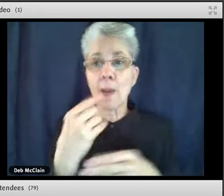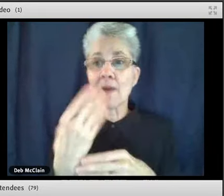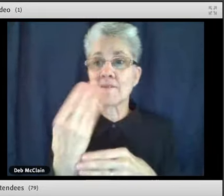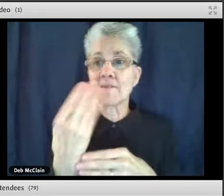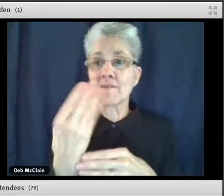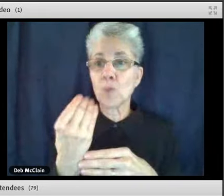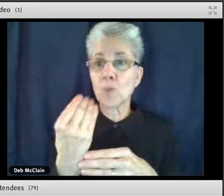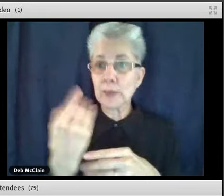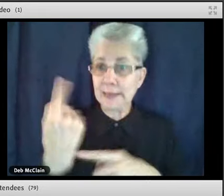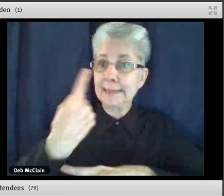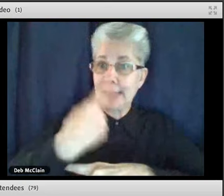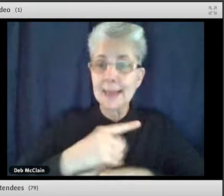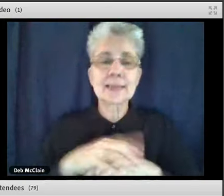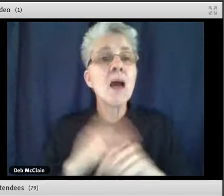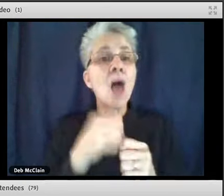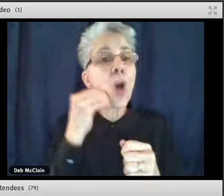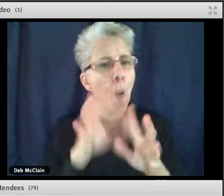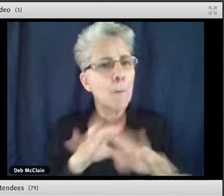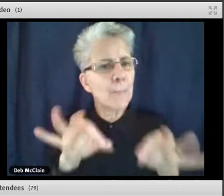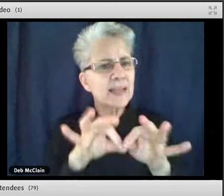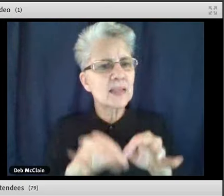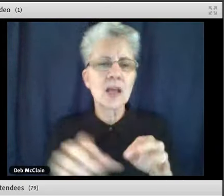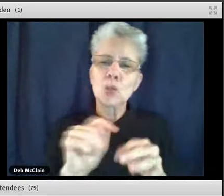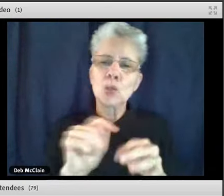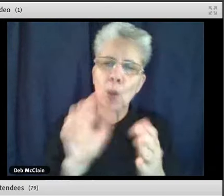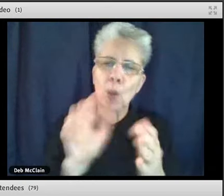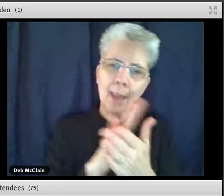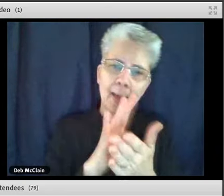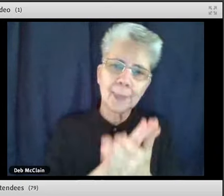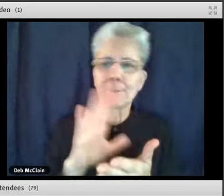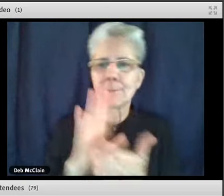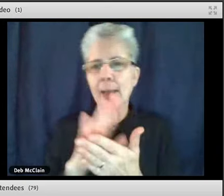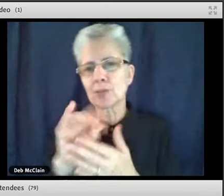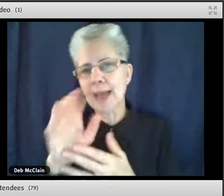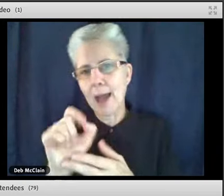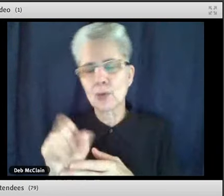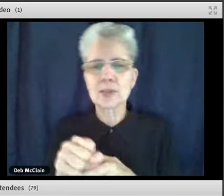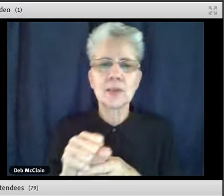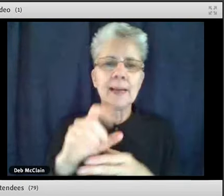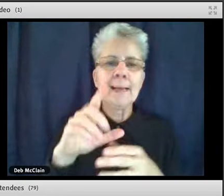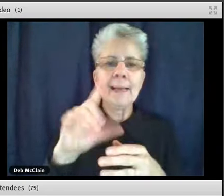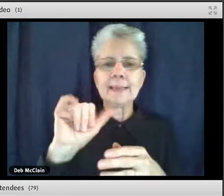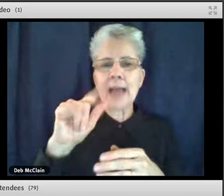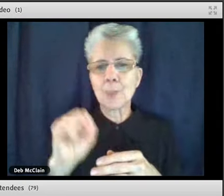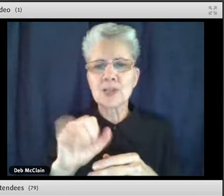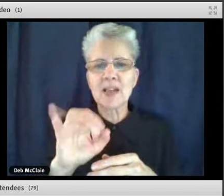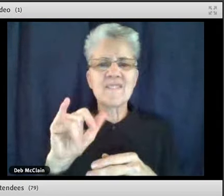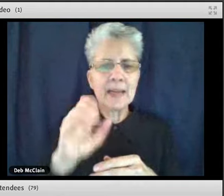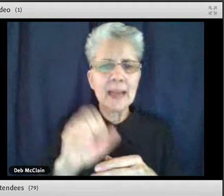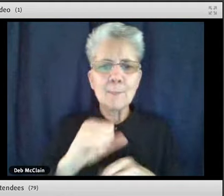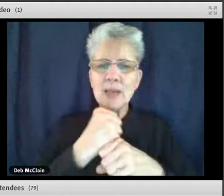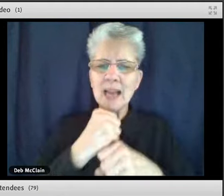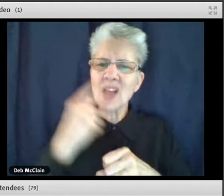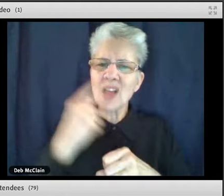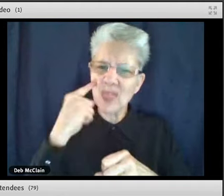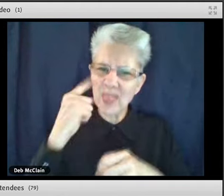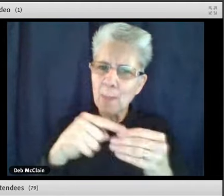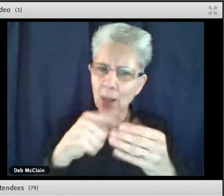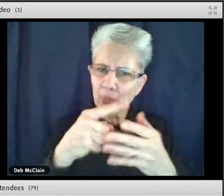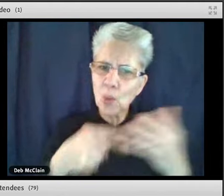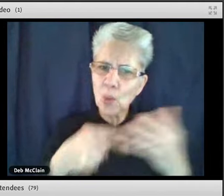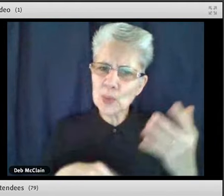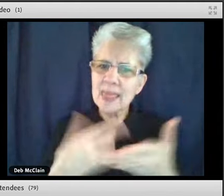essentials like toilet paper, paper towels, diapers, feminine protection, all those things, think about those. Also, you want to